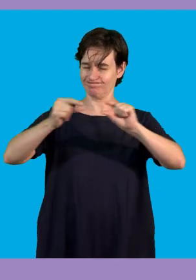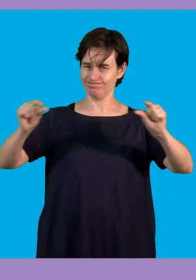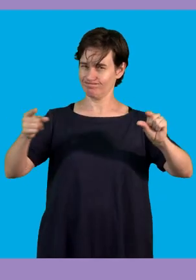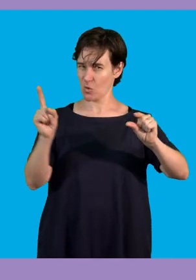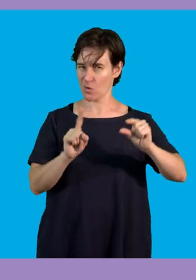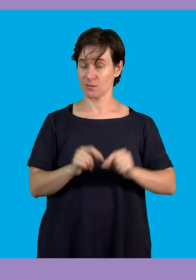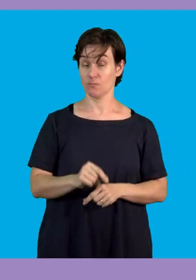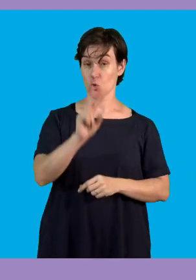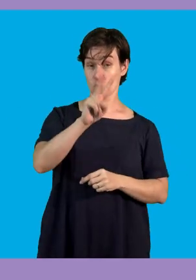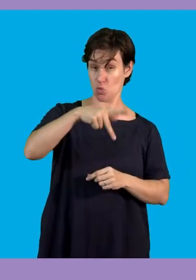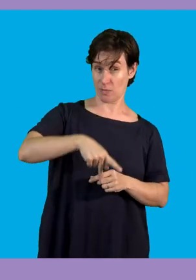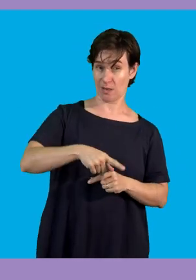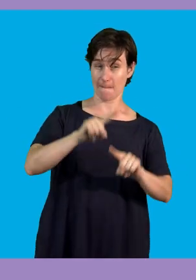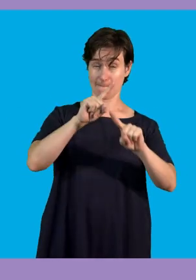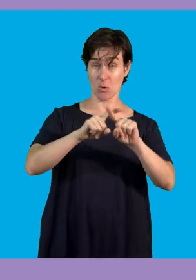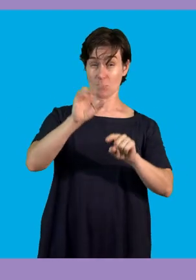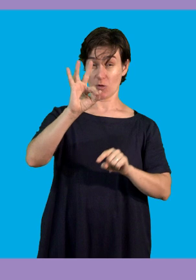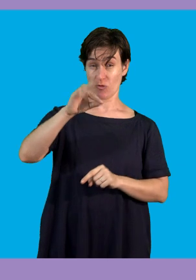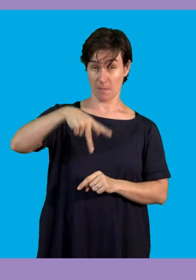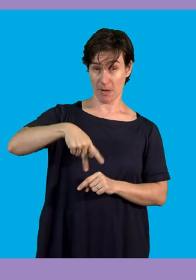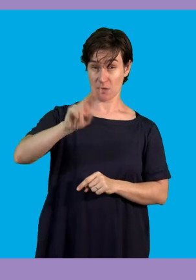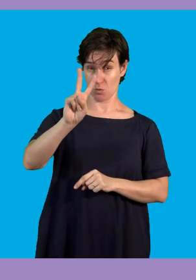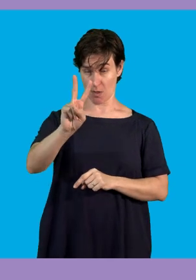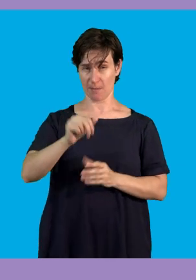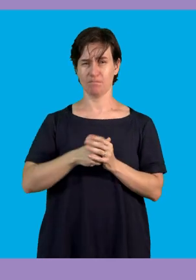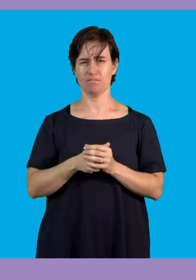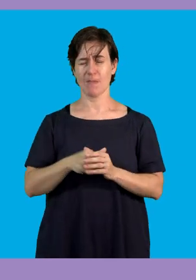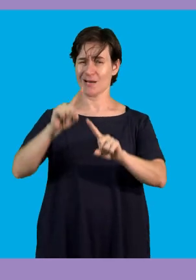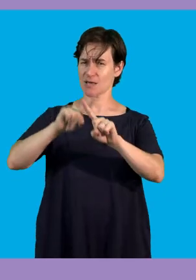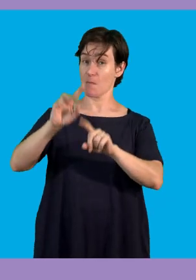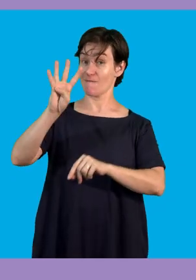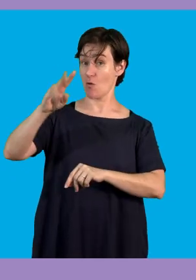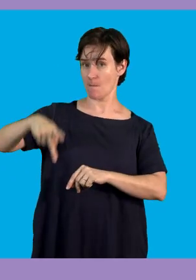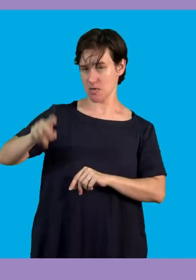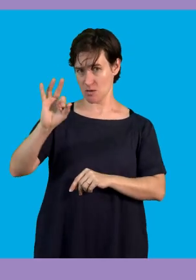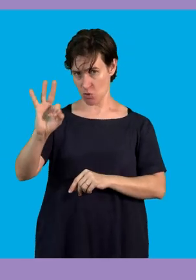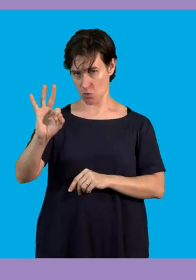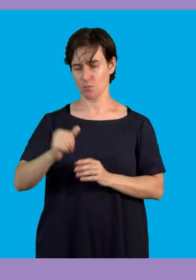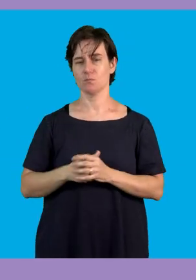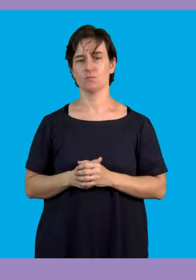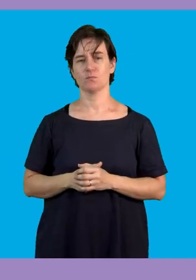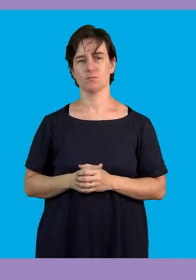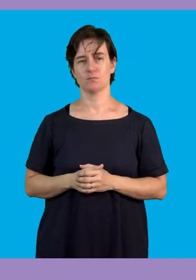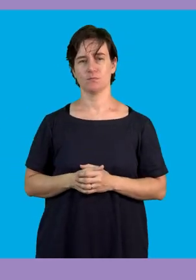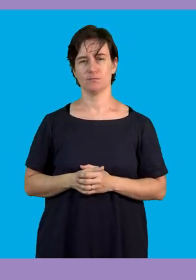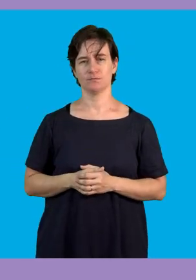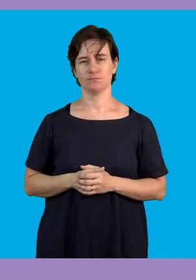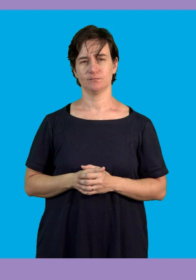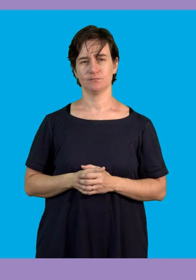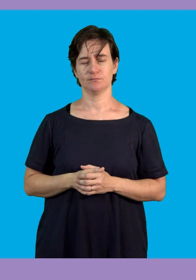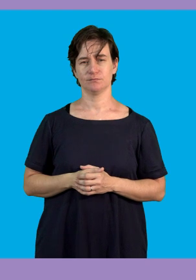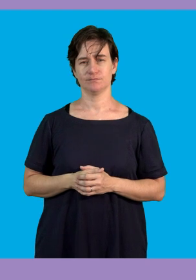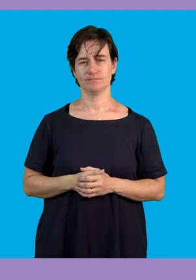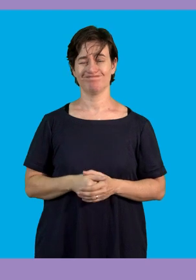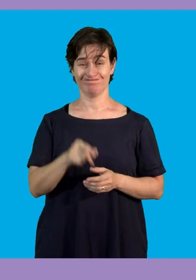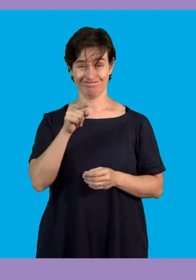The question is 2p multiplied by 3p squared multiplied by 4p to the exponent 3.